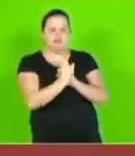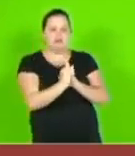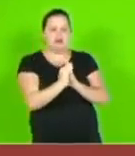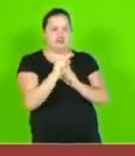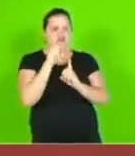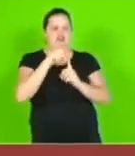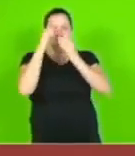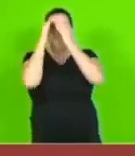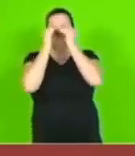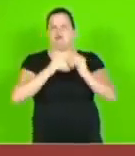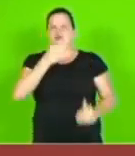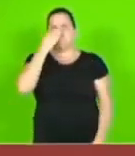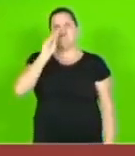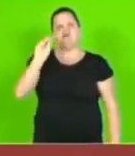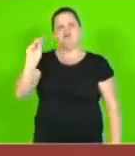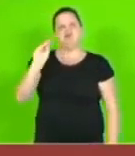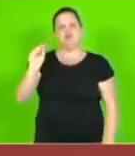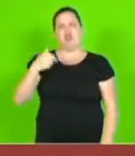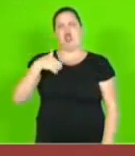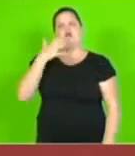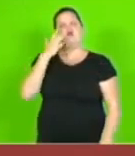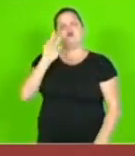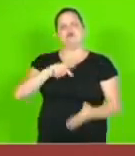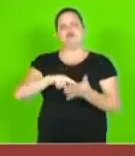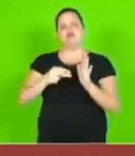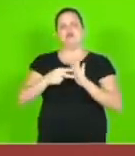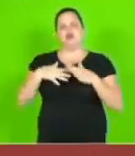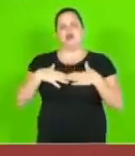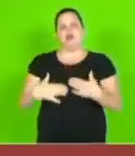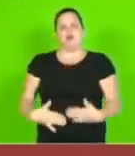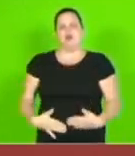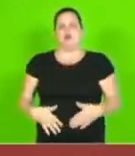something else, so you're disprepared.